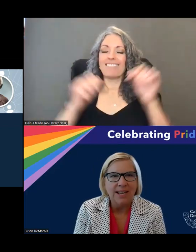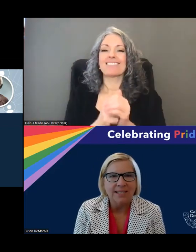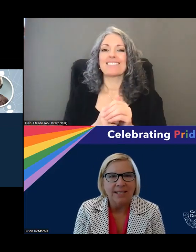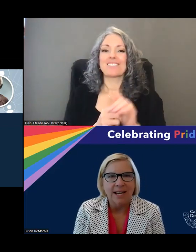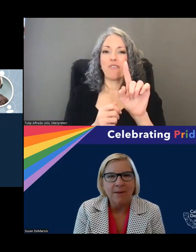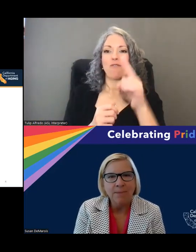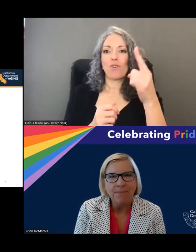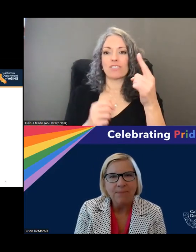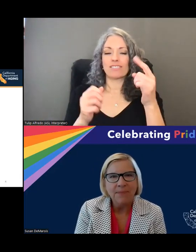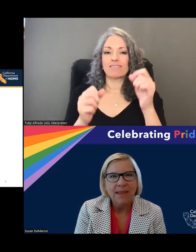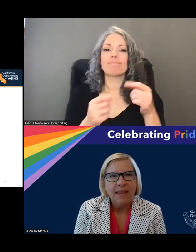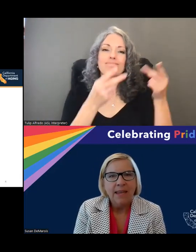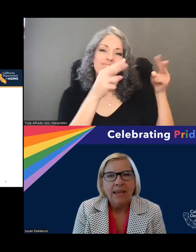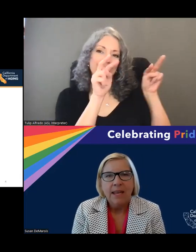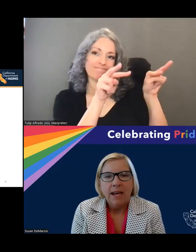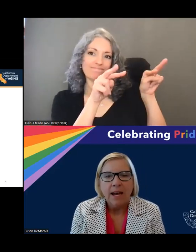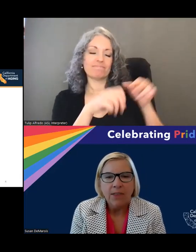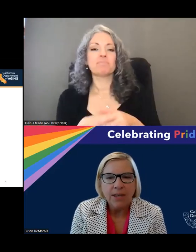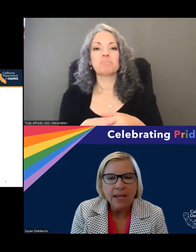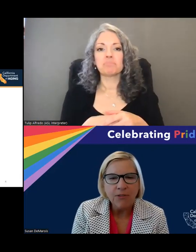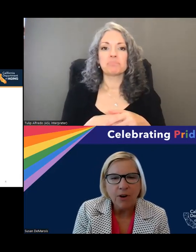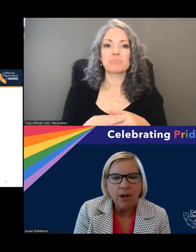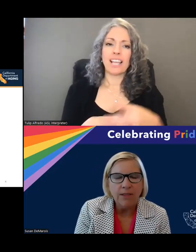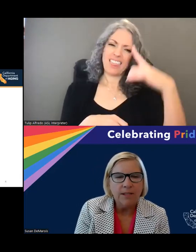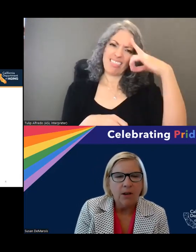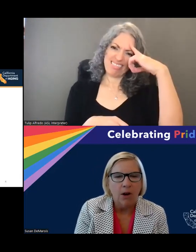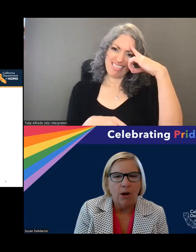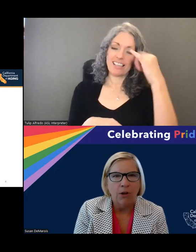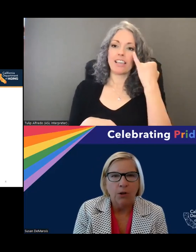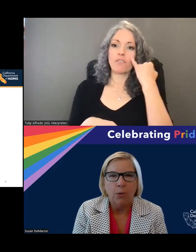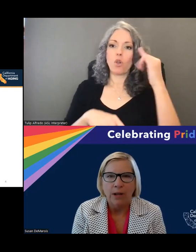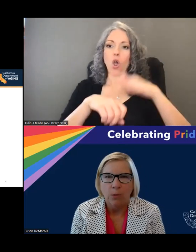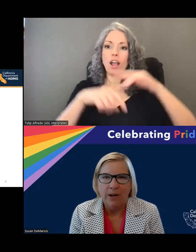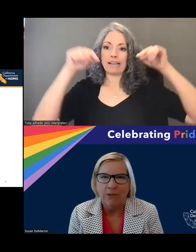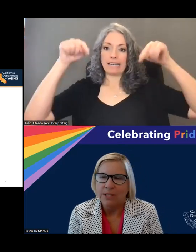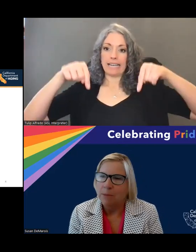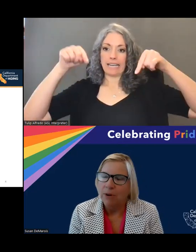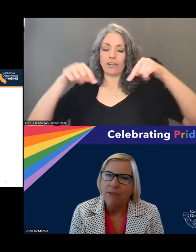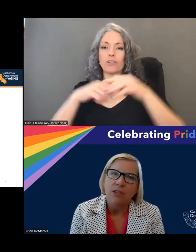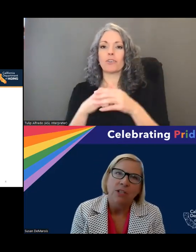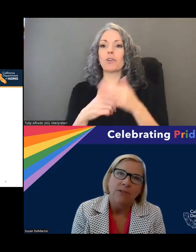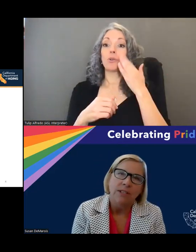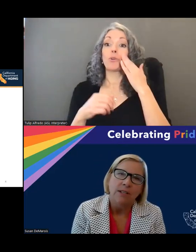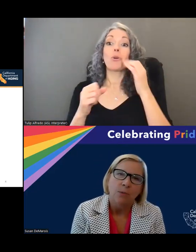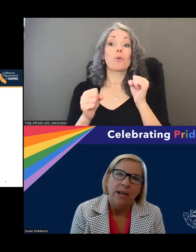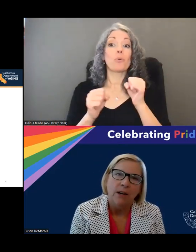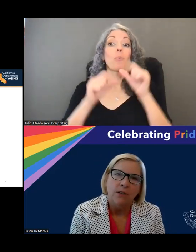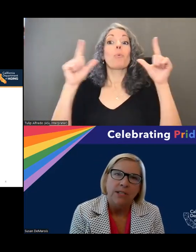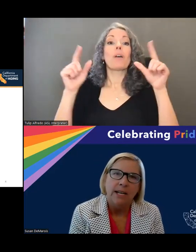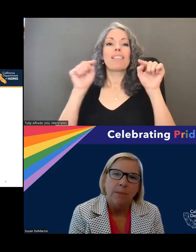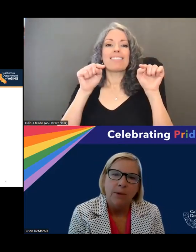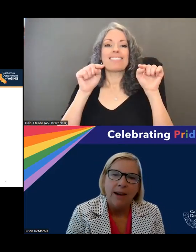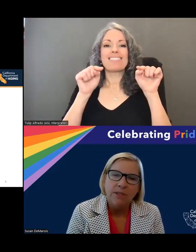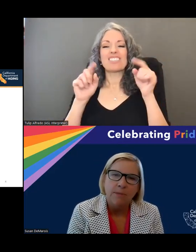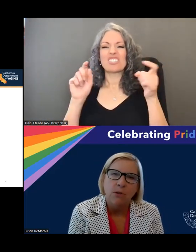move to the next slide. I think if you're on this call, you're well aware of the demographic shift that's underway in